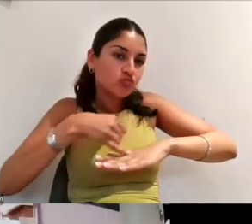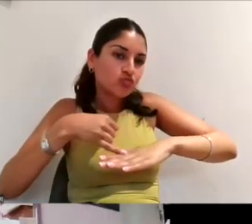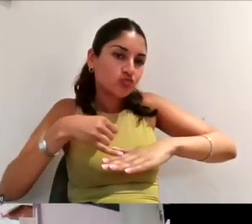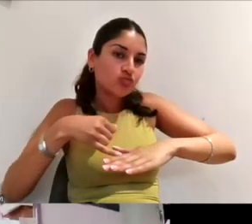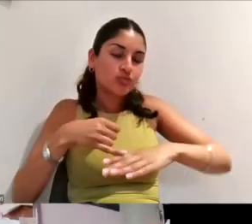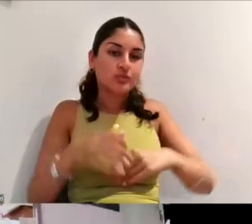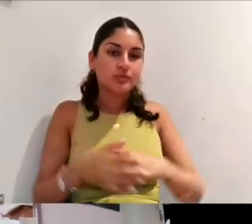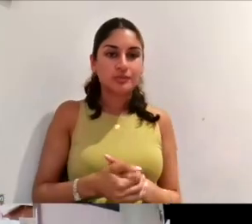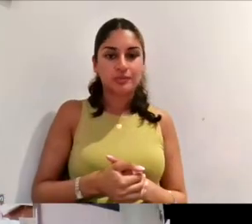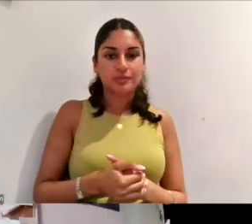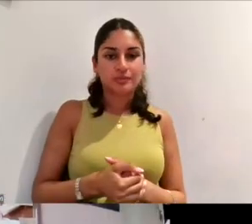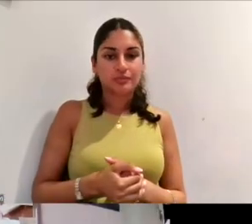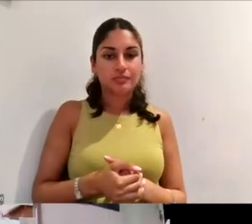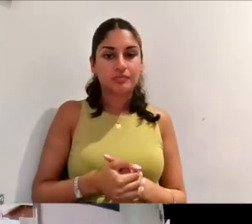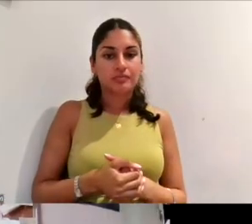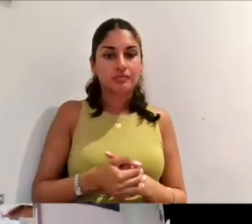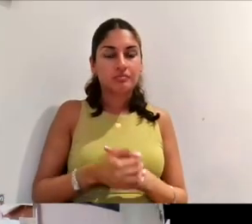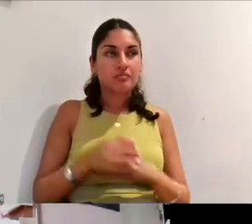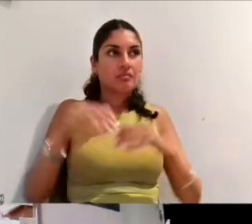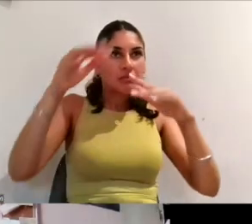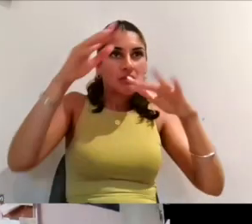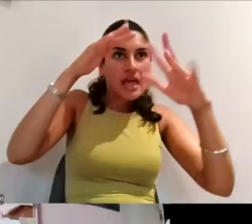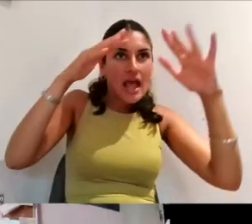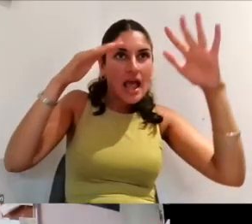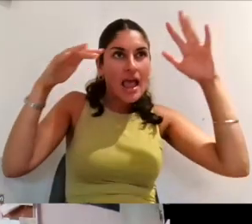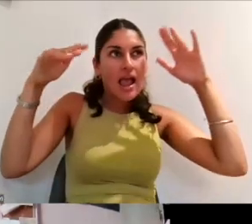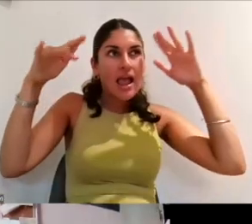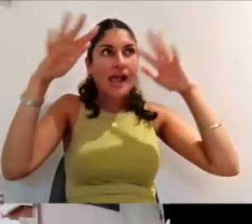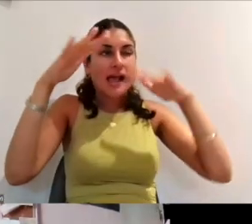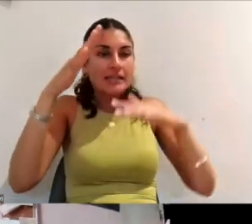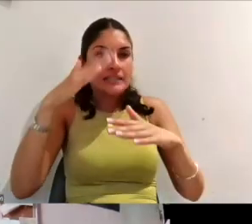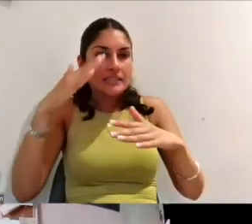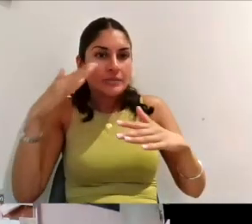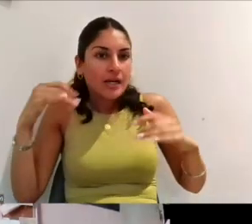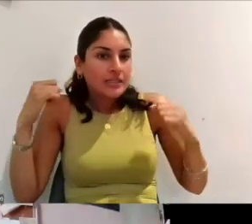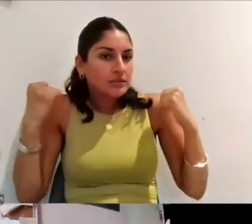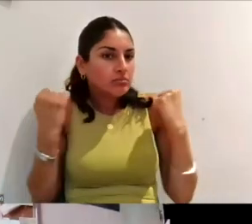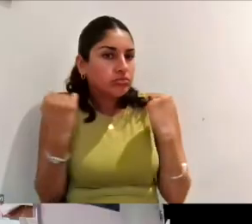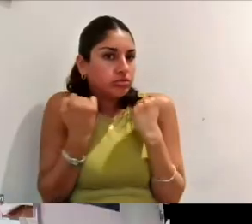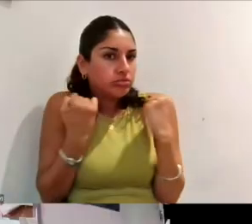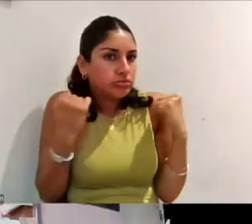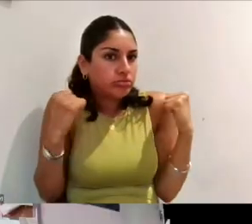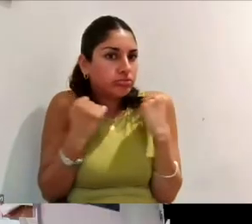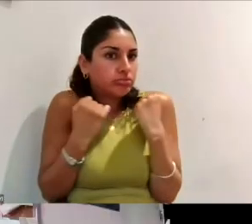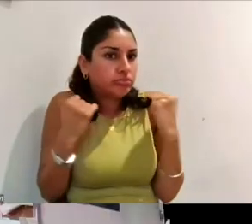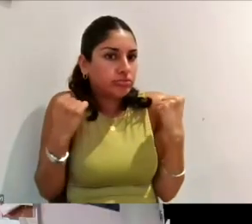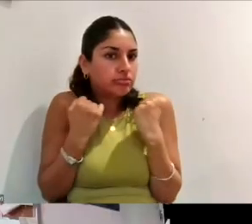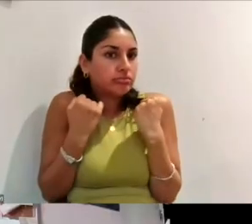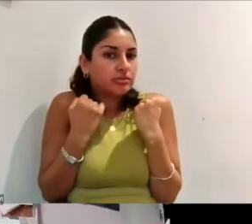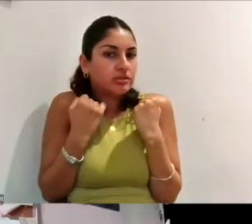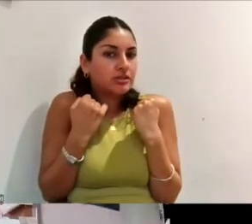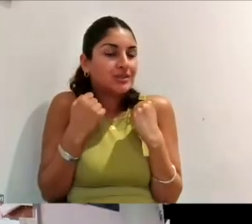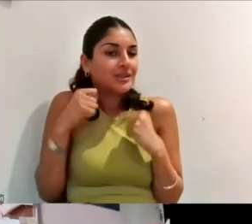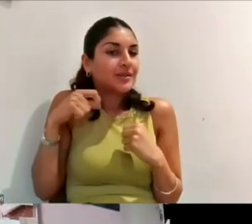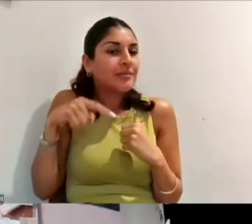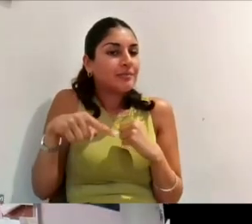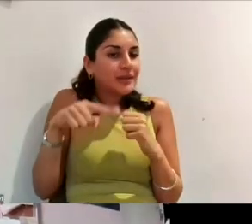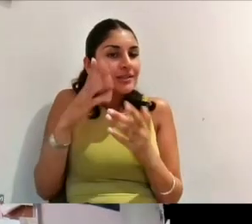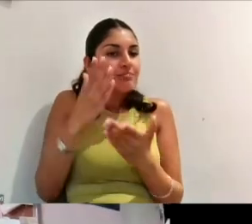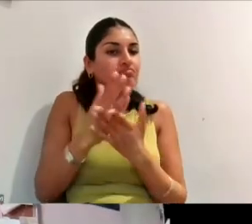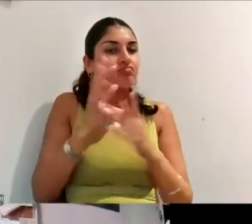The air carried a spicy chill on this